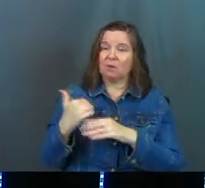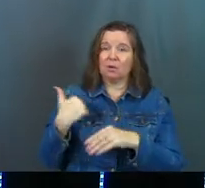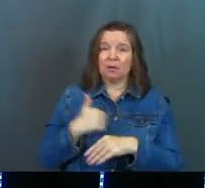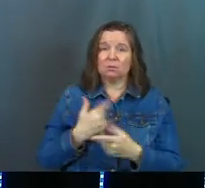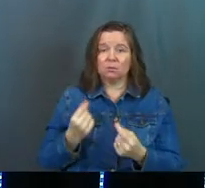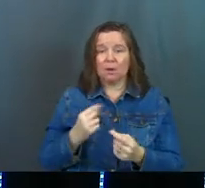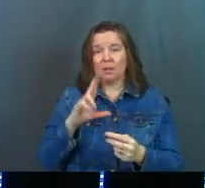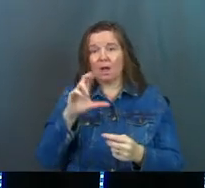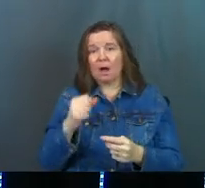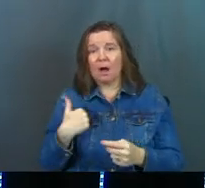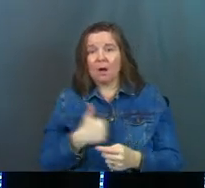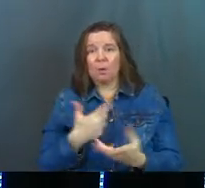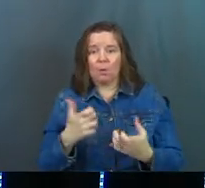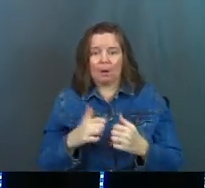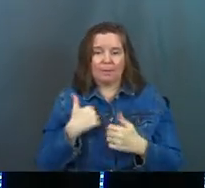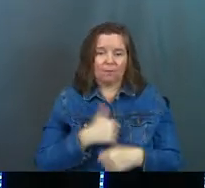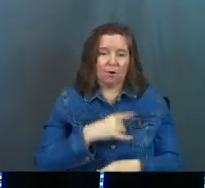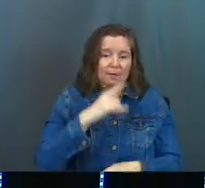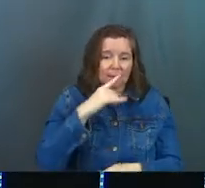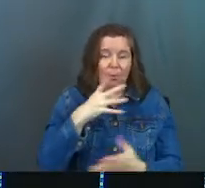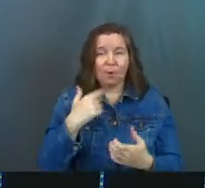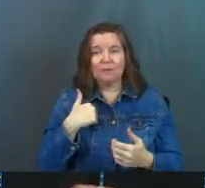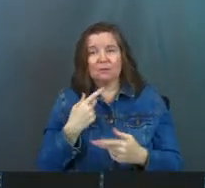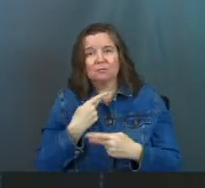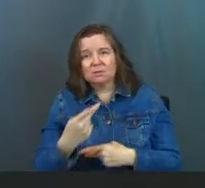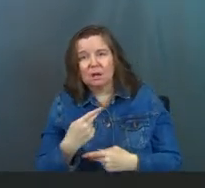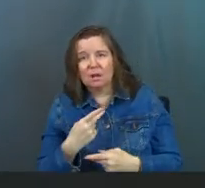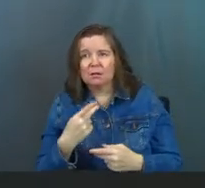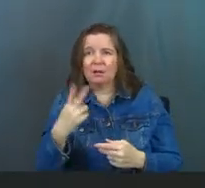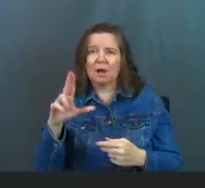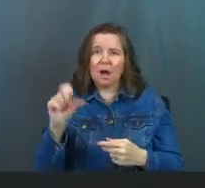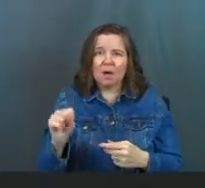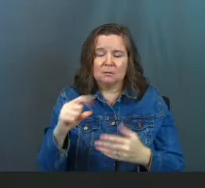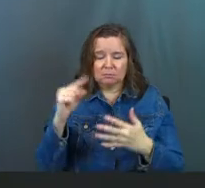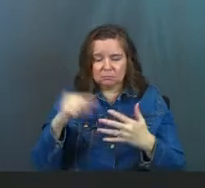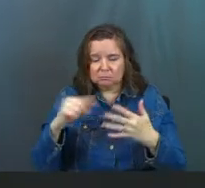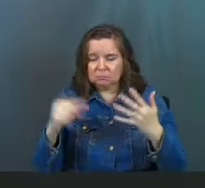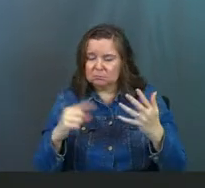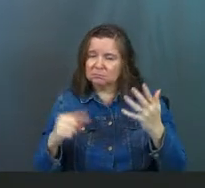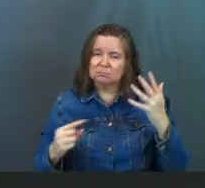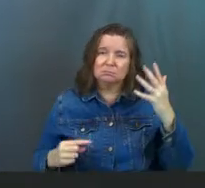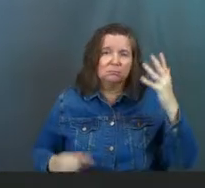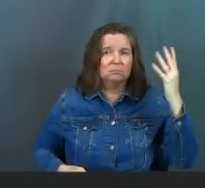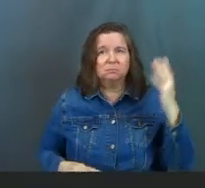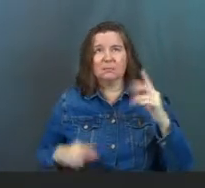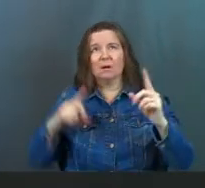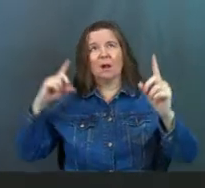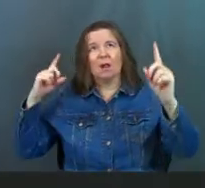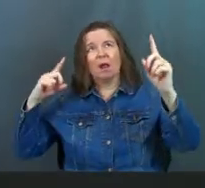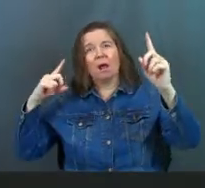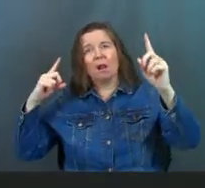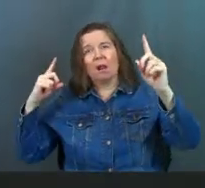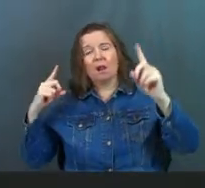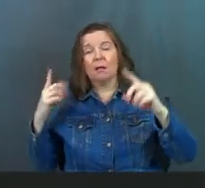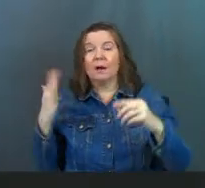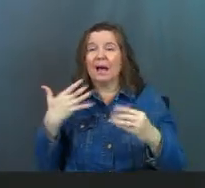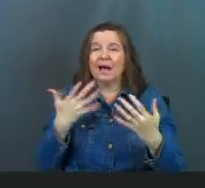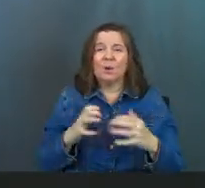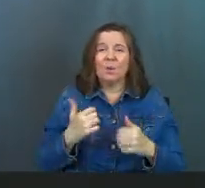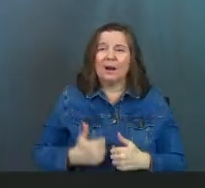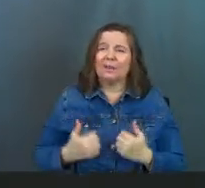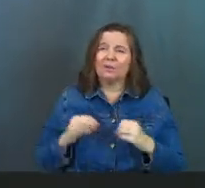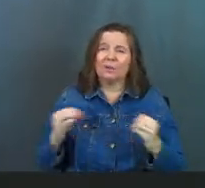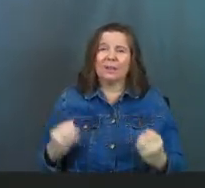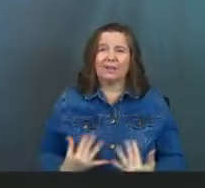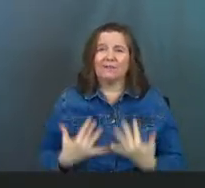and the us that we want to be for our kids, and the us that we want to be for each other, and the us that we want to be for our grandkids. And it goes on and on and on. Because I don't want to